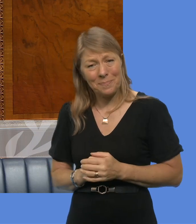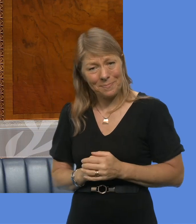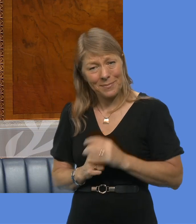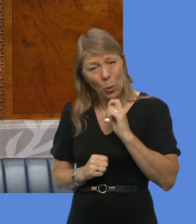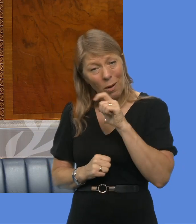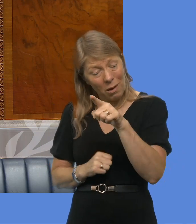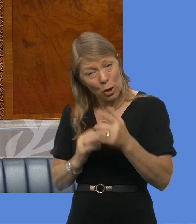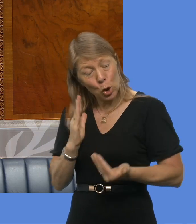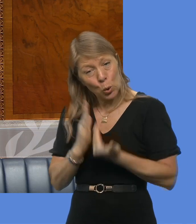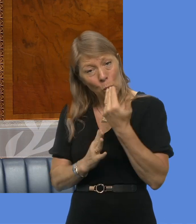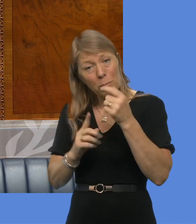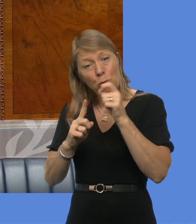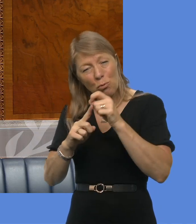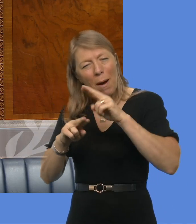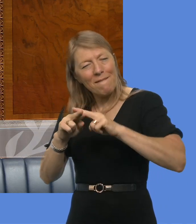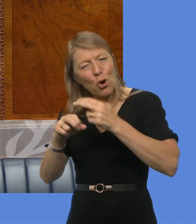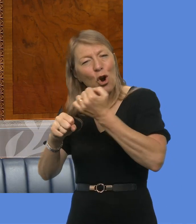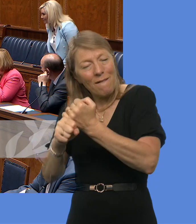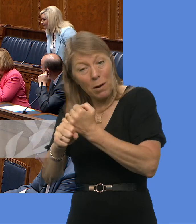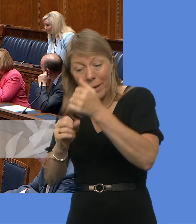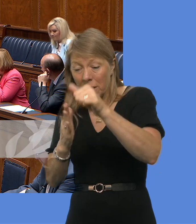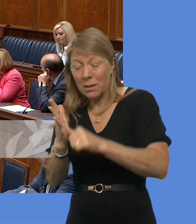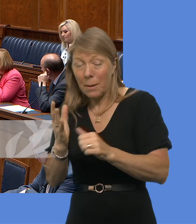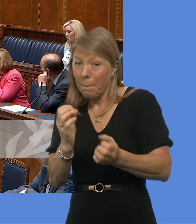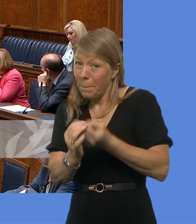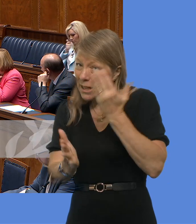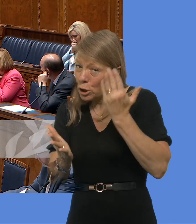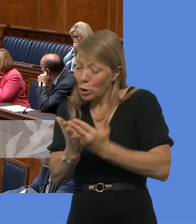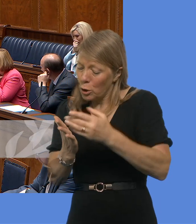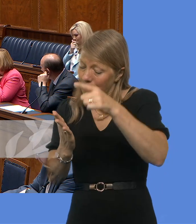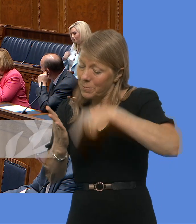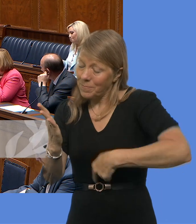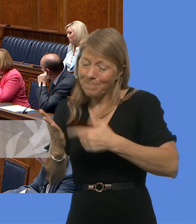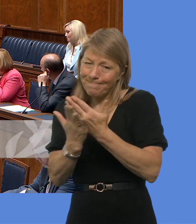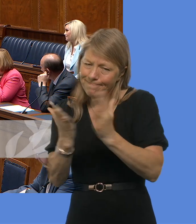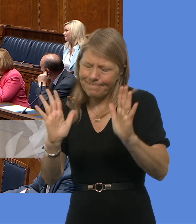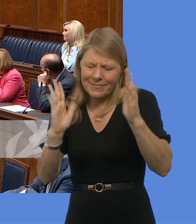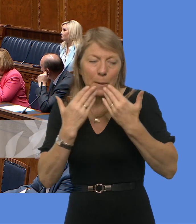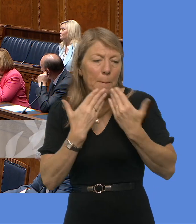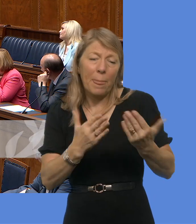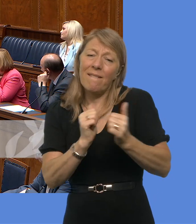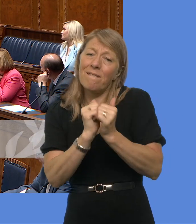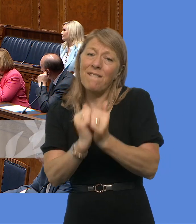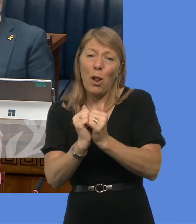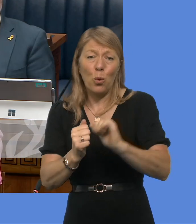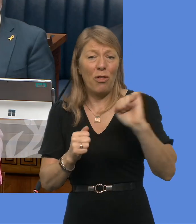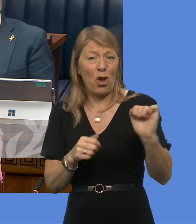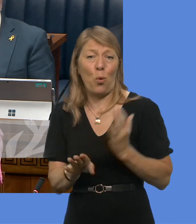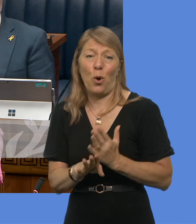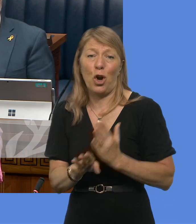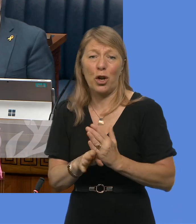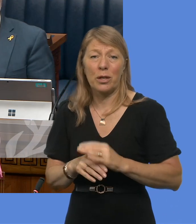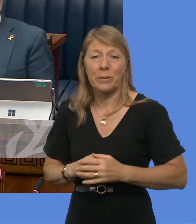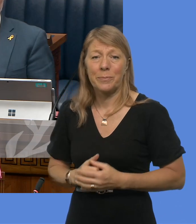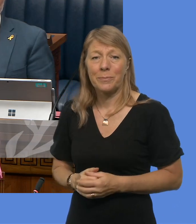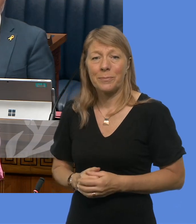of the community and voluntary community sector here? Minister. I thank the member for her question, and to me it's not necessarily